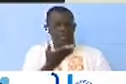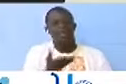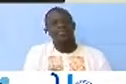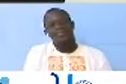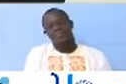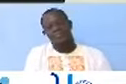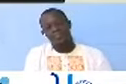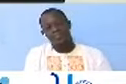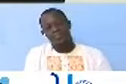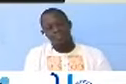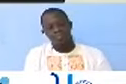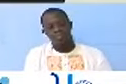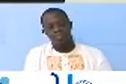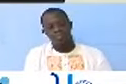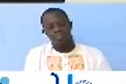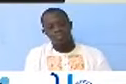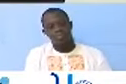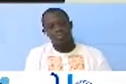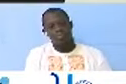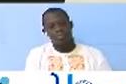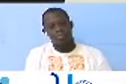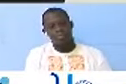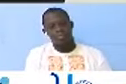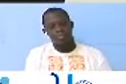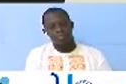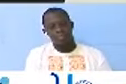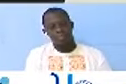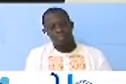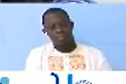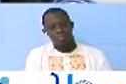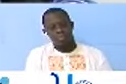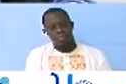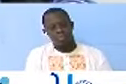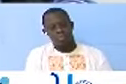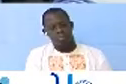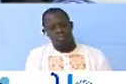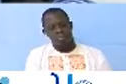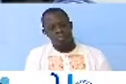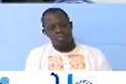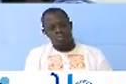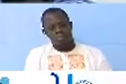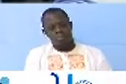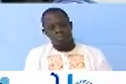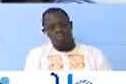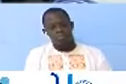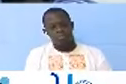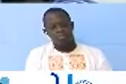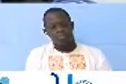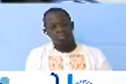mole miyano kwe tajiri lalle mati muri bure lalle mande ka kudi minor fanan kya mole je ni bora je